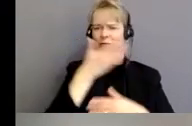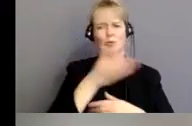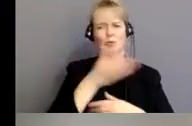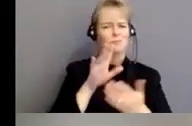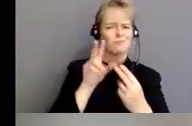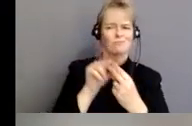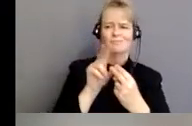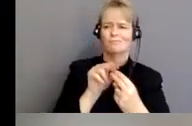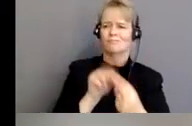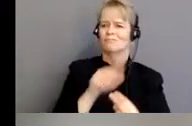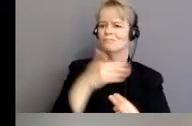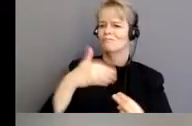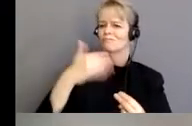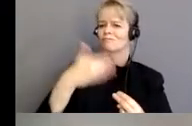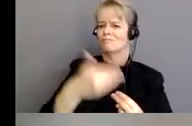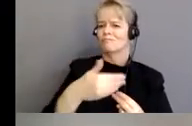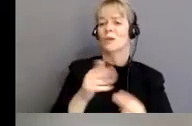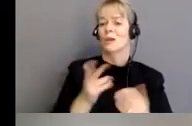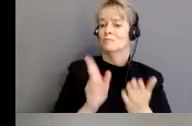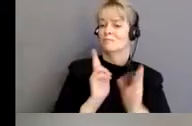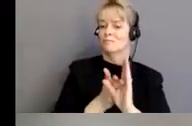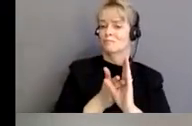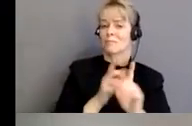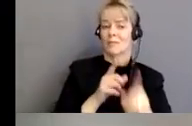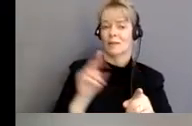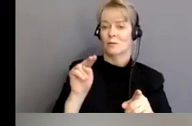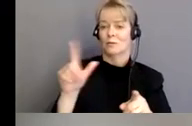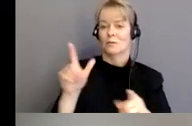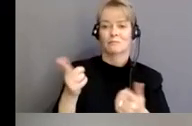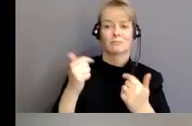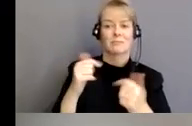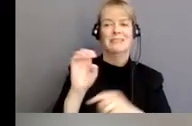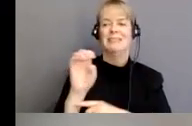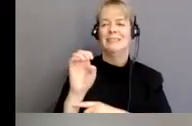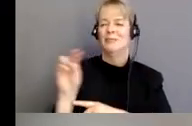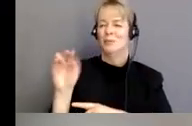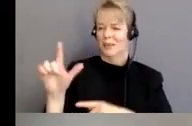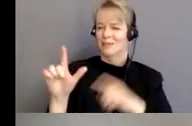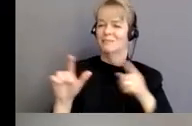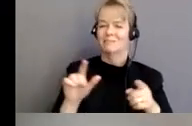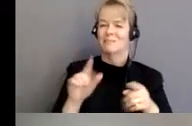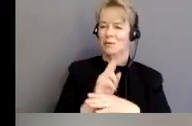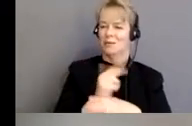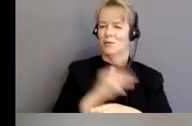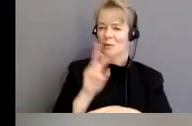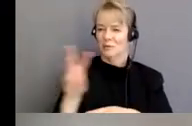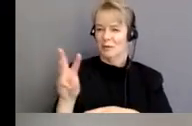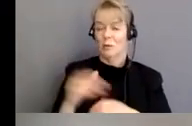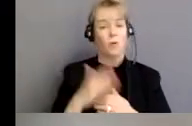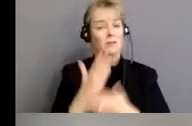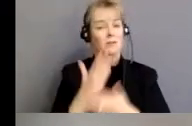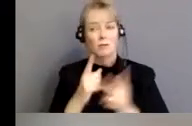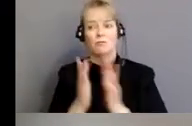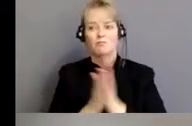that e-newsletter on our website. And some of you now may be more active on social media. So you have a Twitter account.